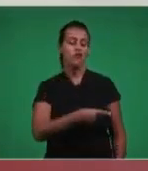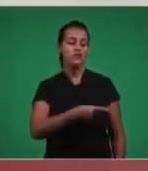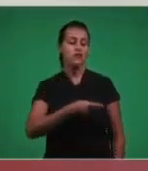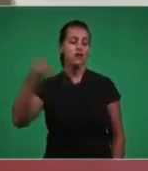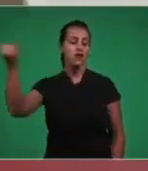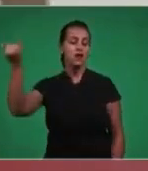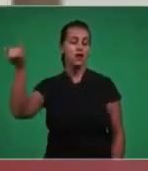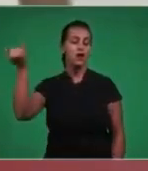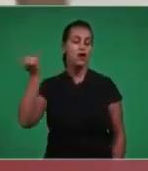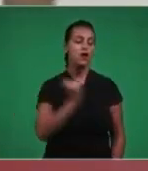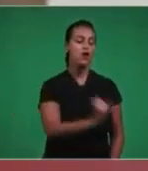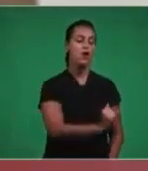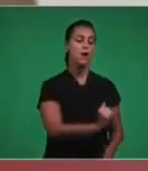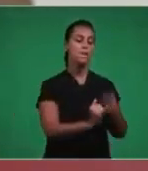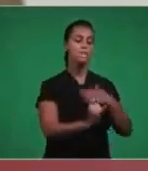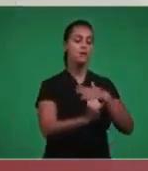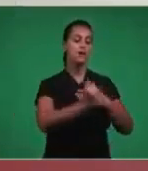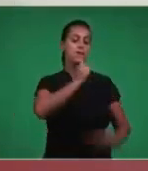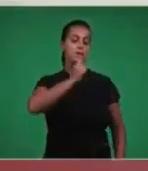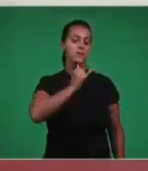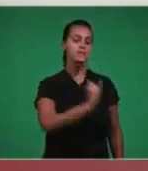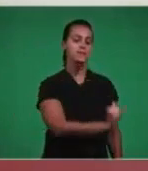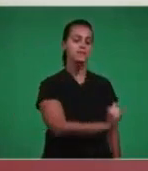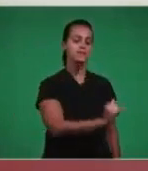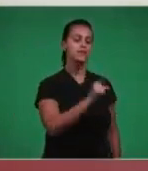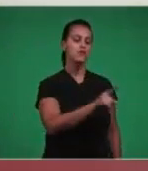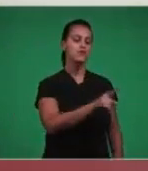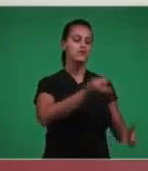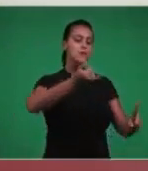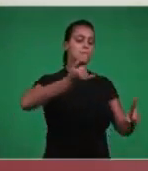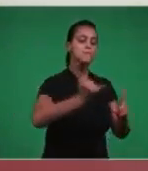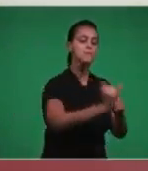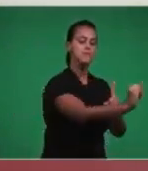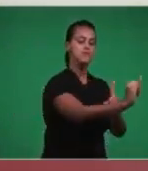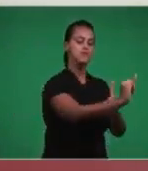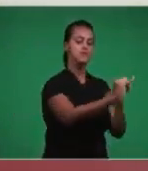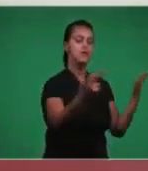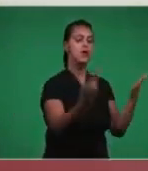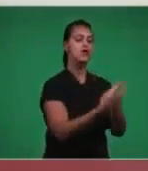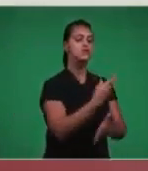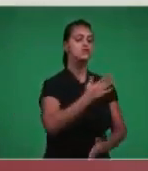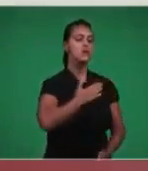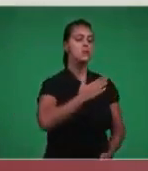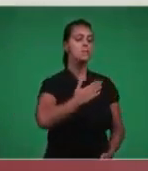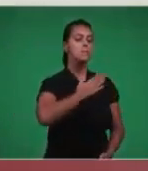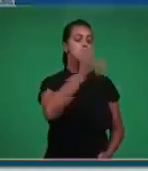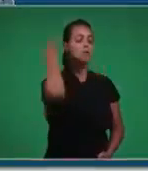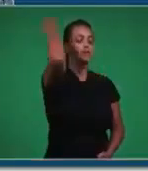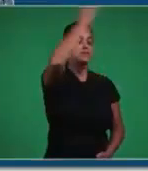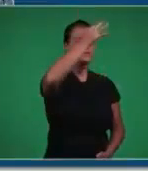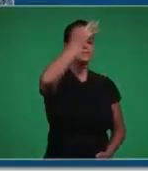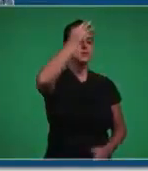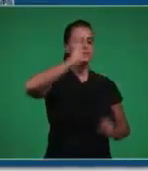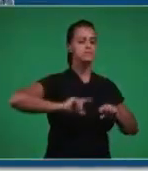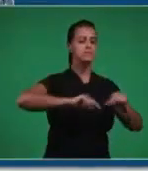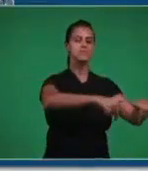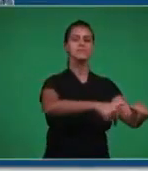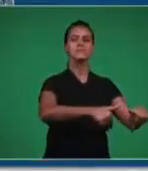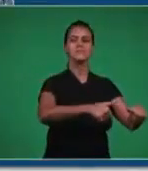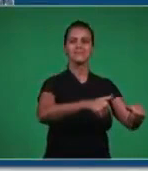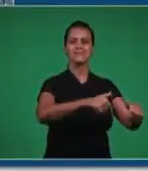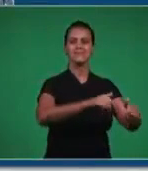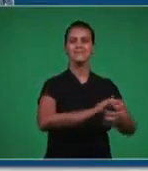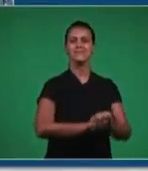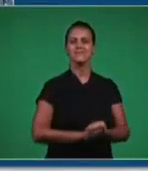prophesy, hear the voice of the Lord, and then my spirit will enter. Sometimes man thinks that the word of God can be